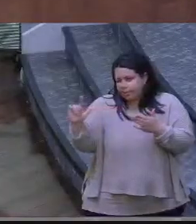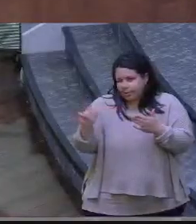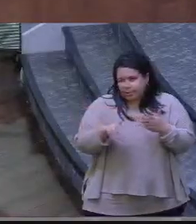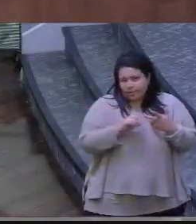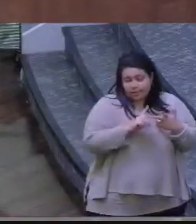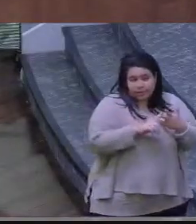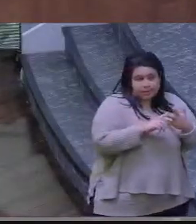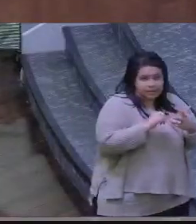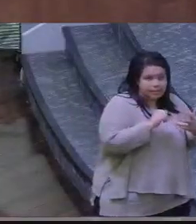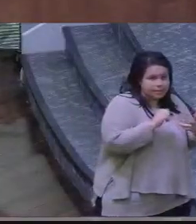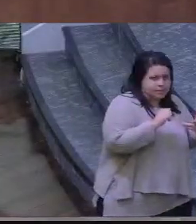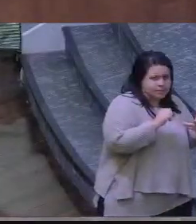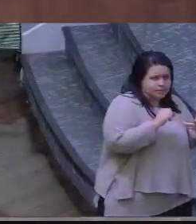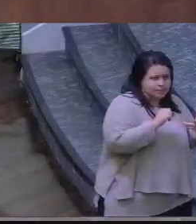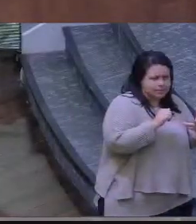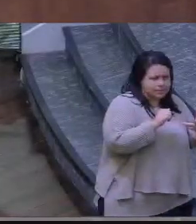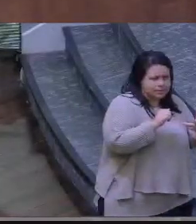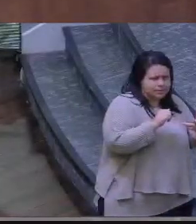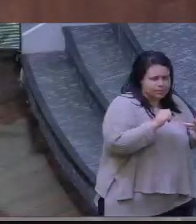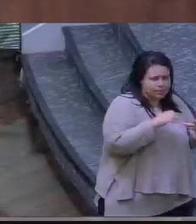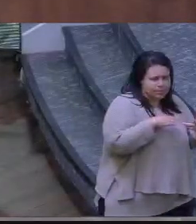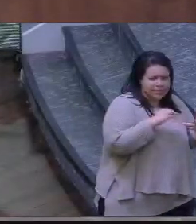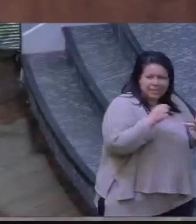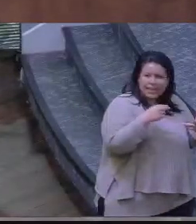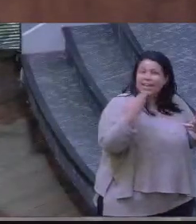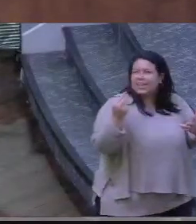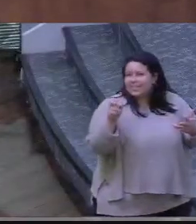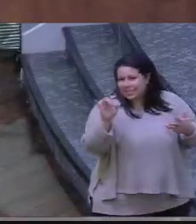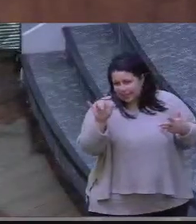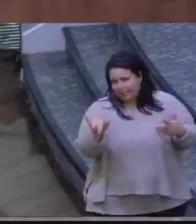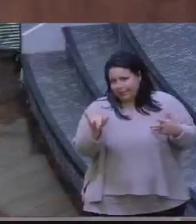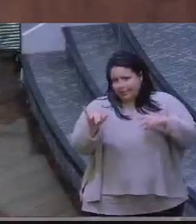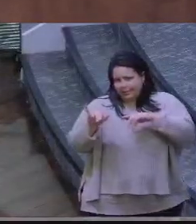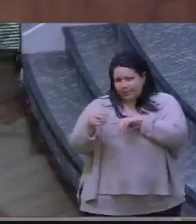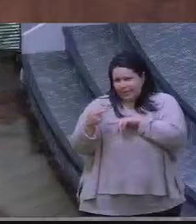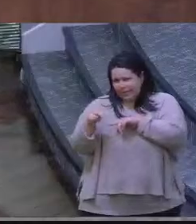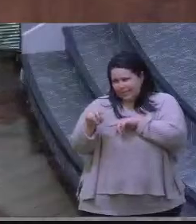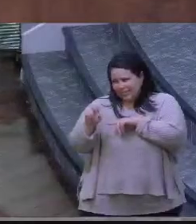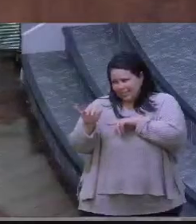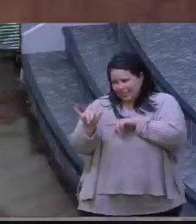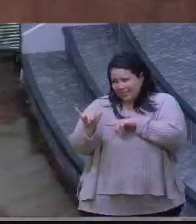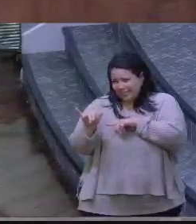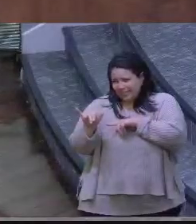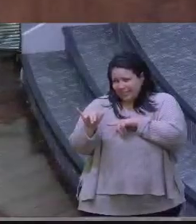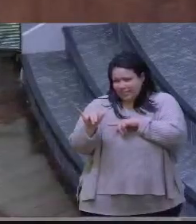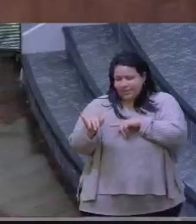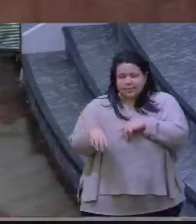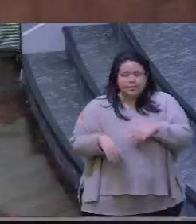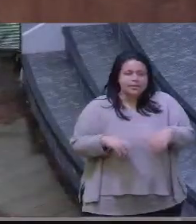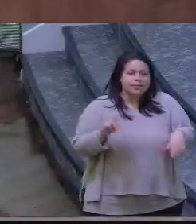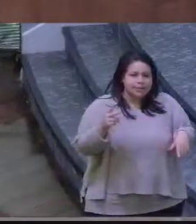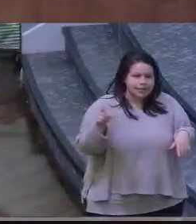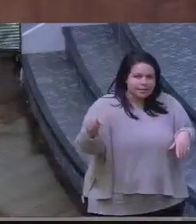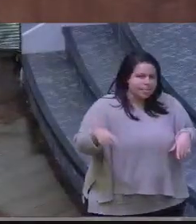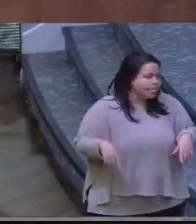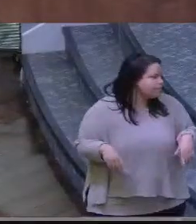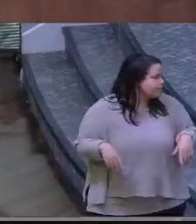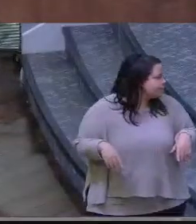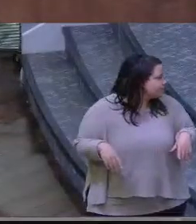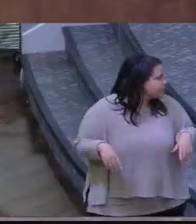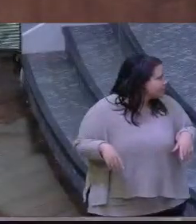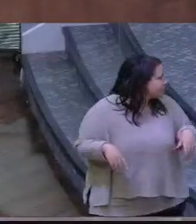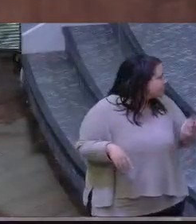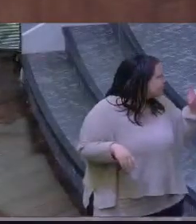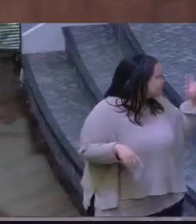Davis? No, Ms. Hensley. Ms. Hensley, okay. Made by Ms. Hall, seconded by Ms. Hensley. Made by Ms.